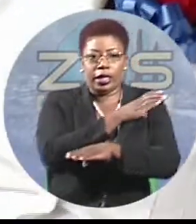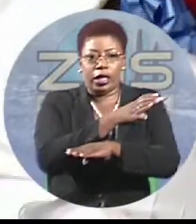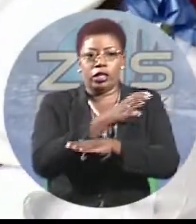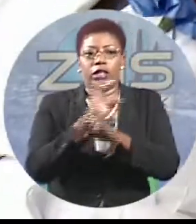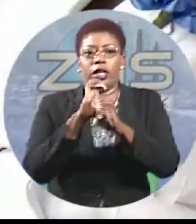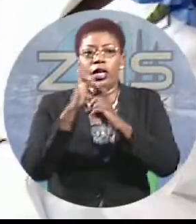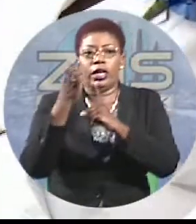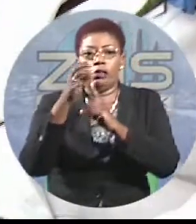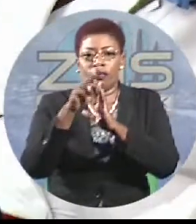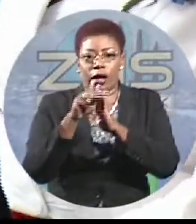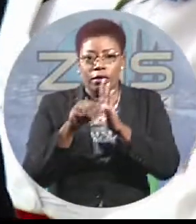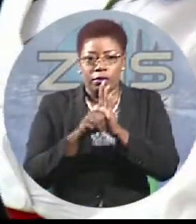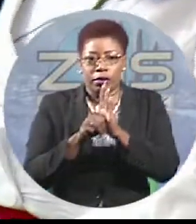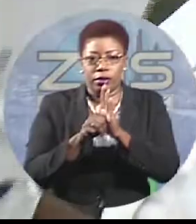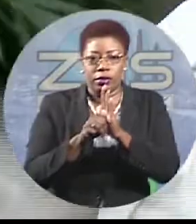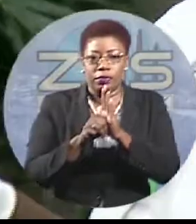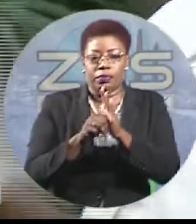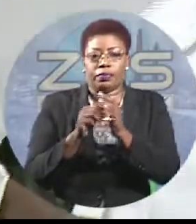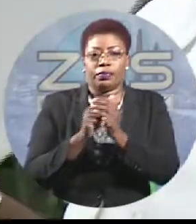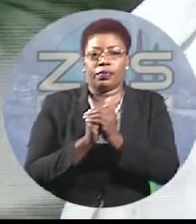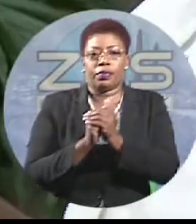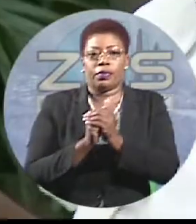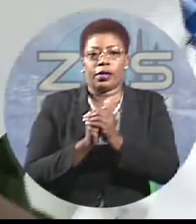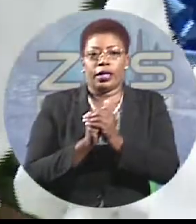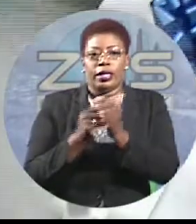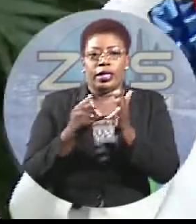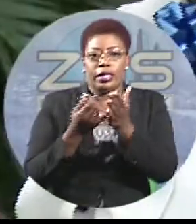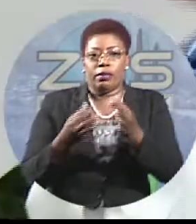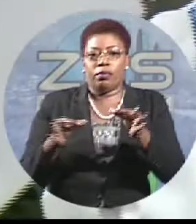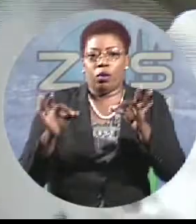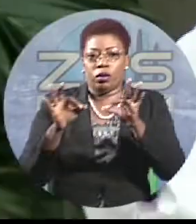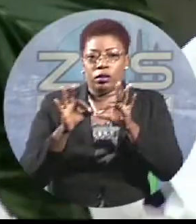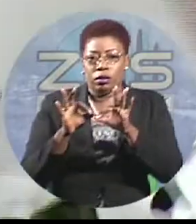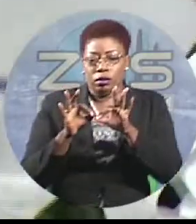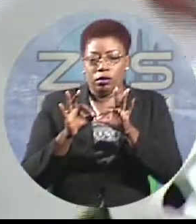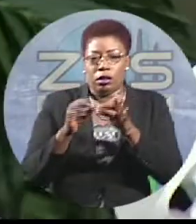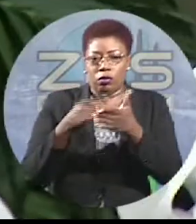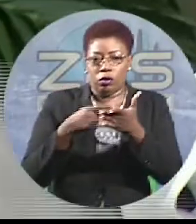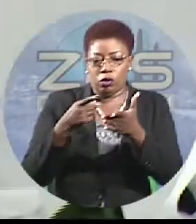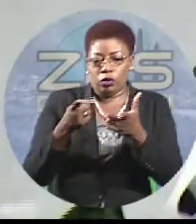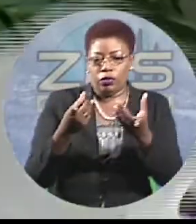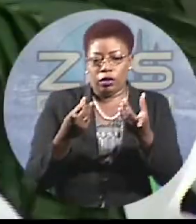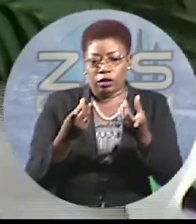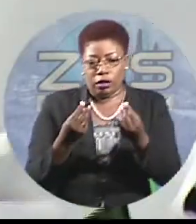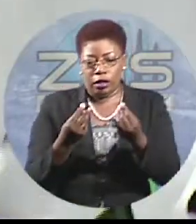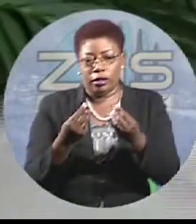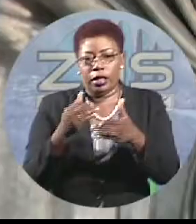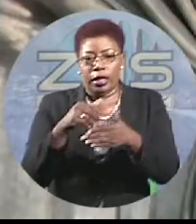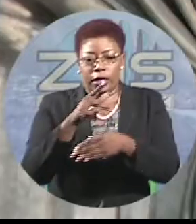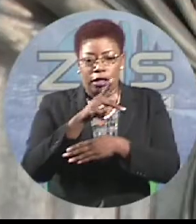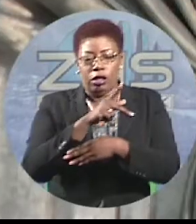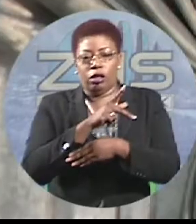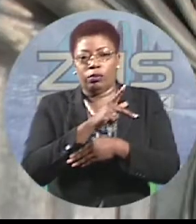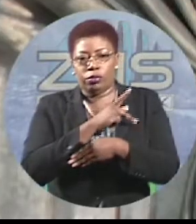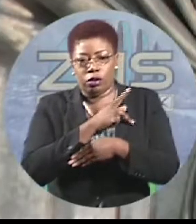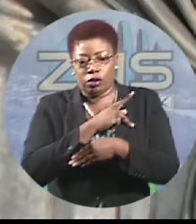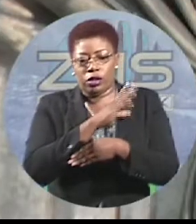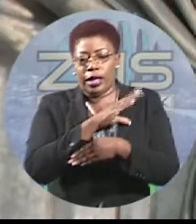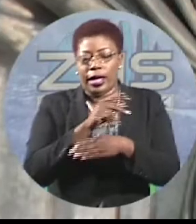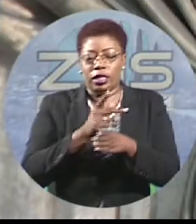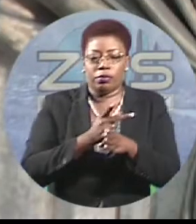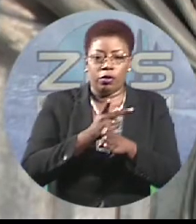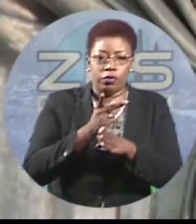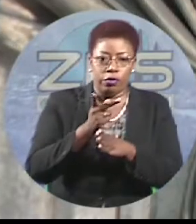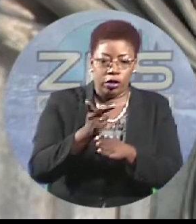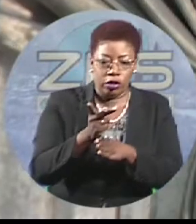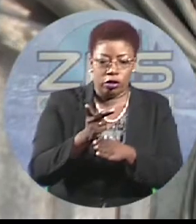environment. Graduates, as important as your accomplishment is in the personal and professional